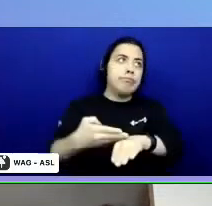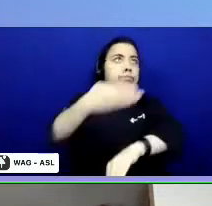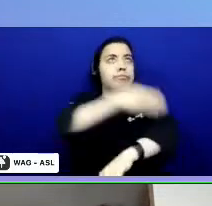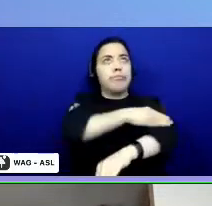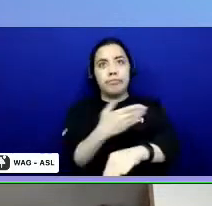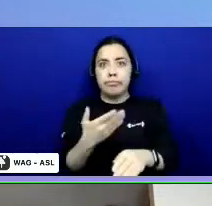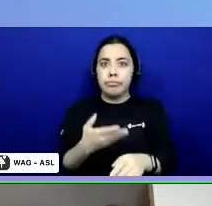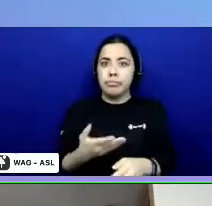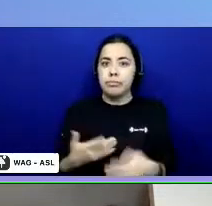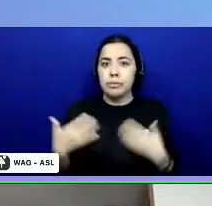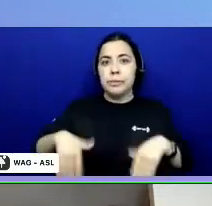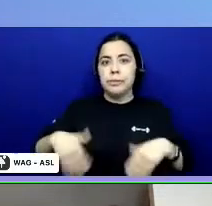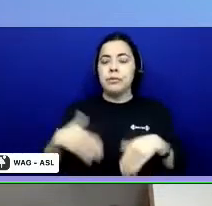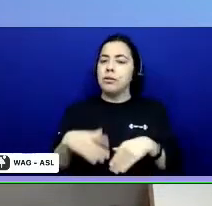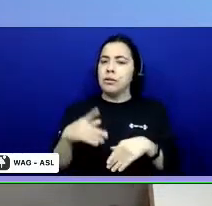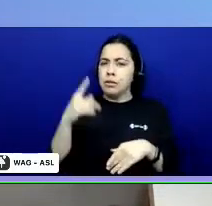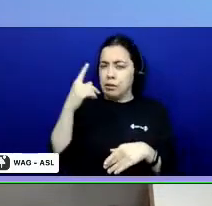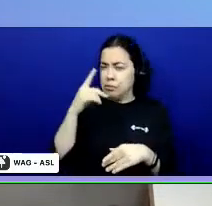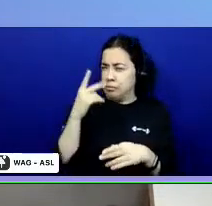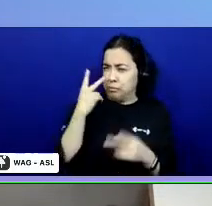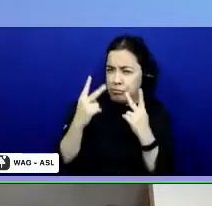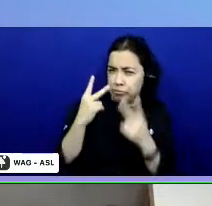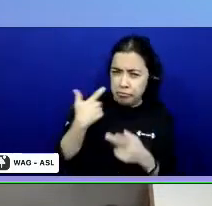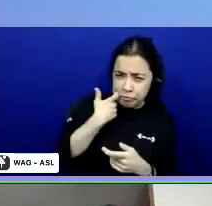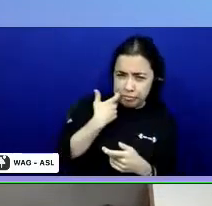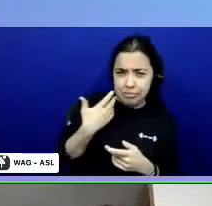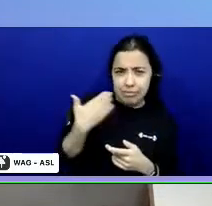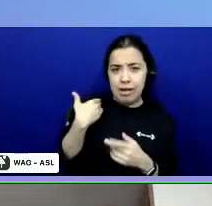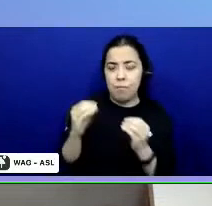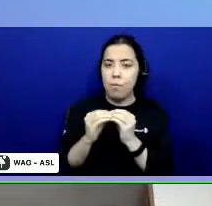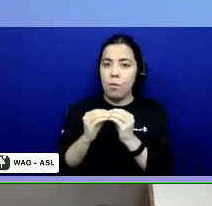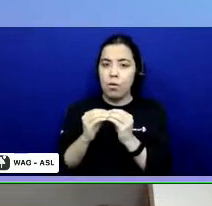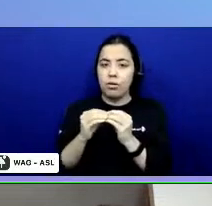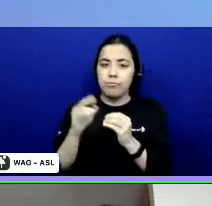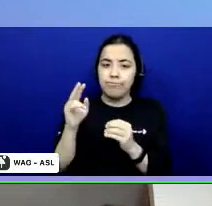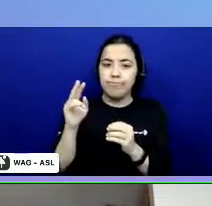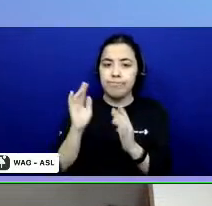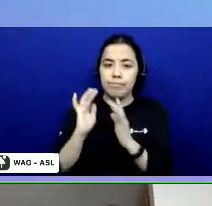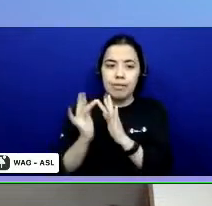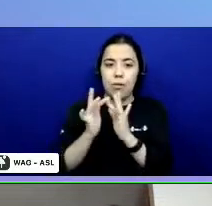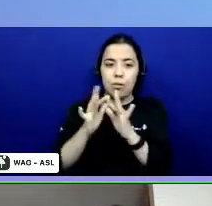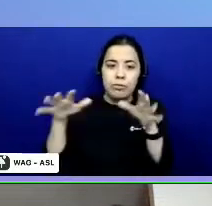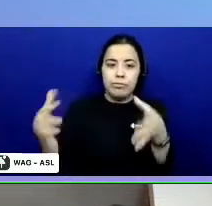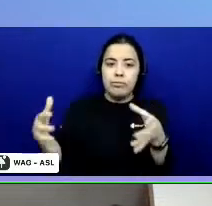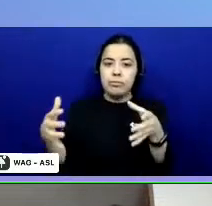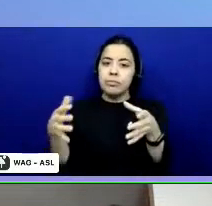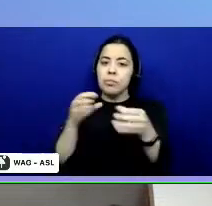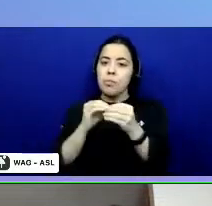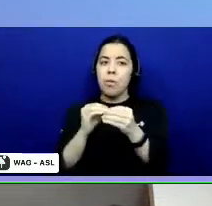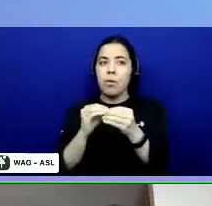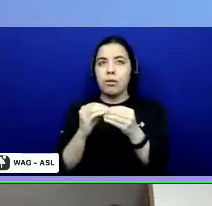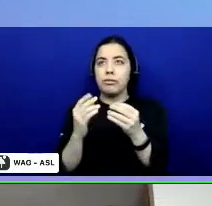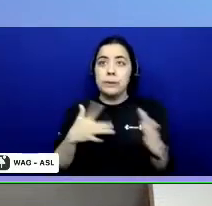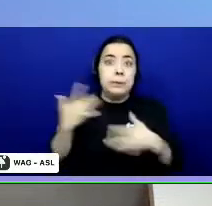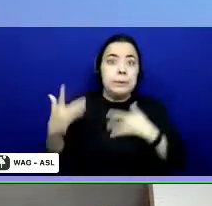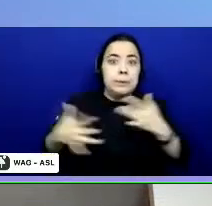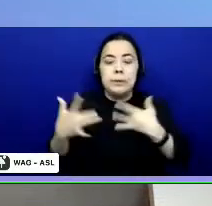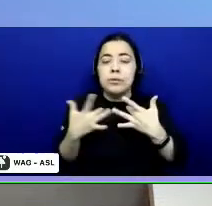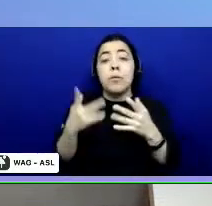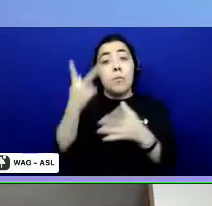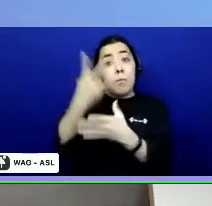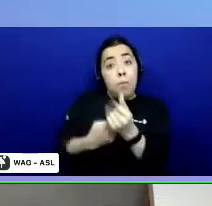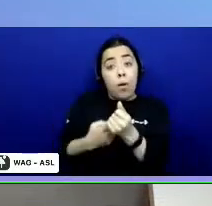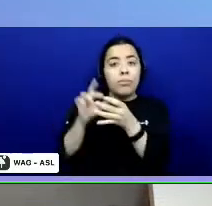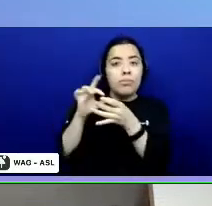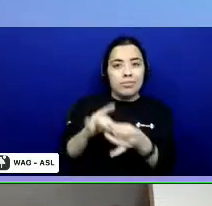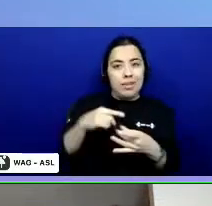heard about a couple of neural networks that have been generating a lot of hype. Both of the ones that I'm going to talk about are from OpenAI. First, over